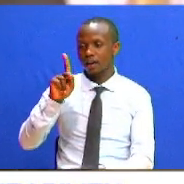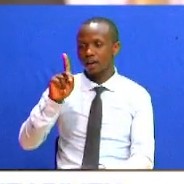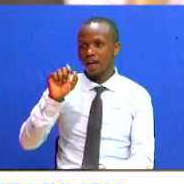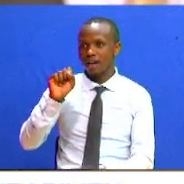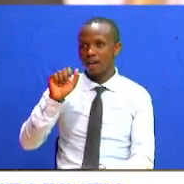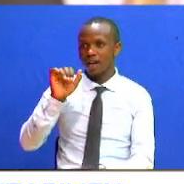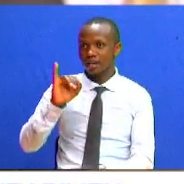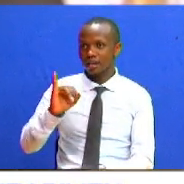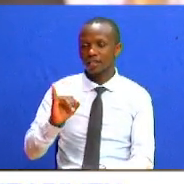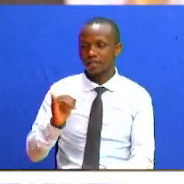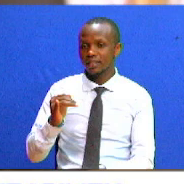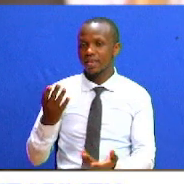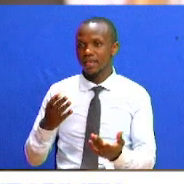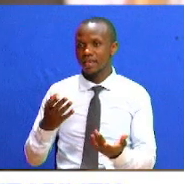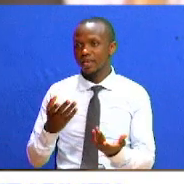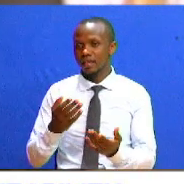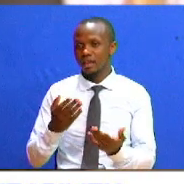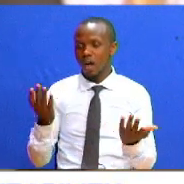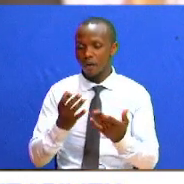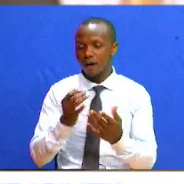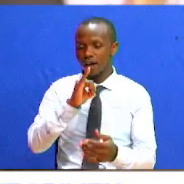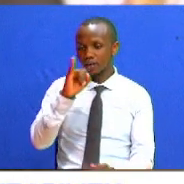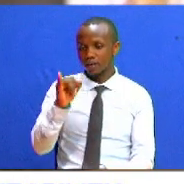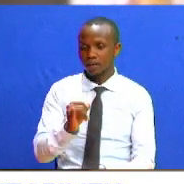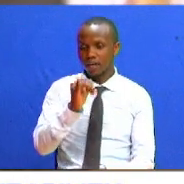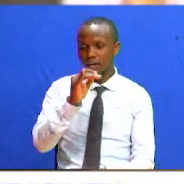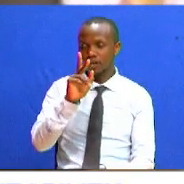that is JKIA.